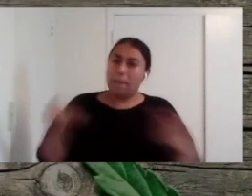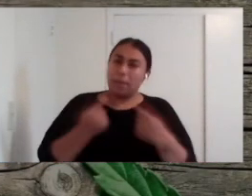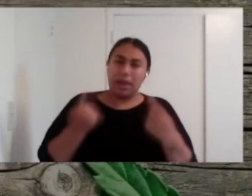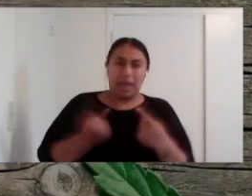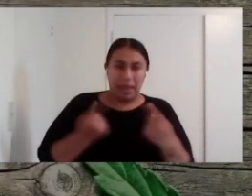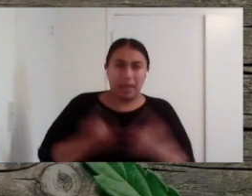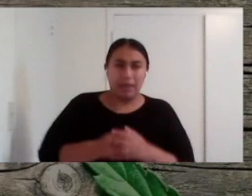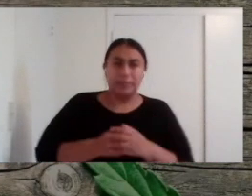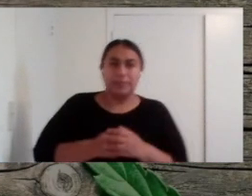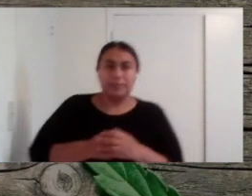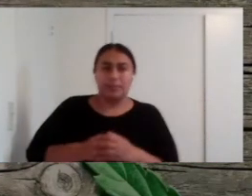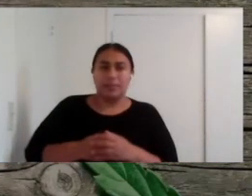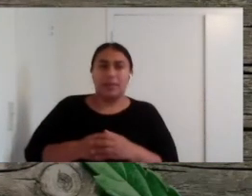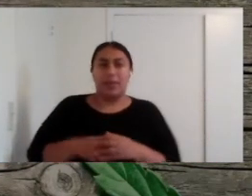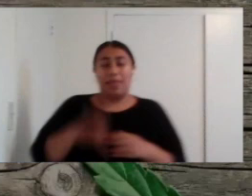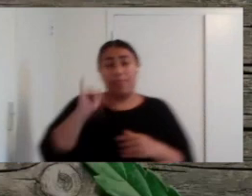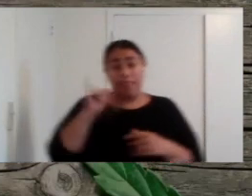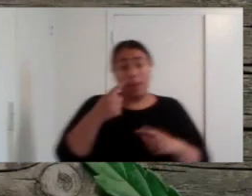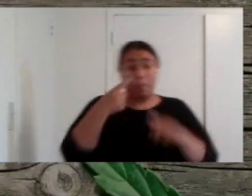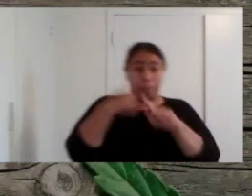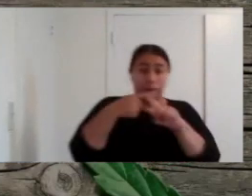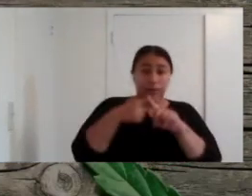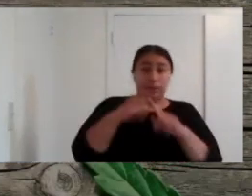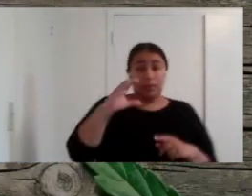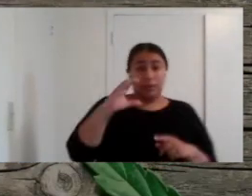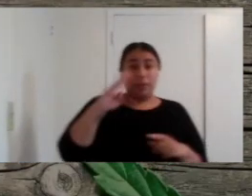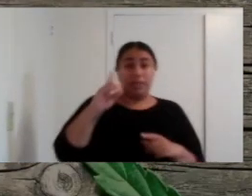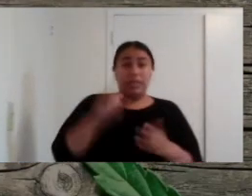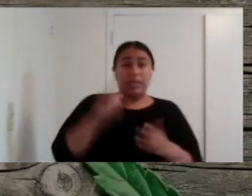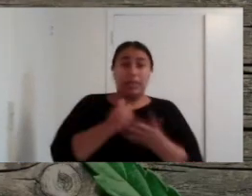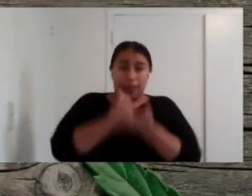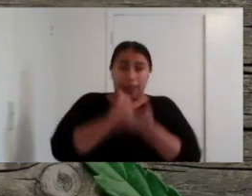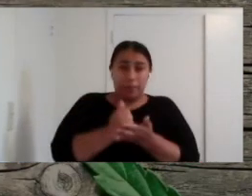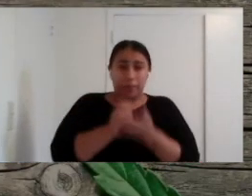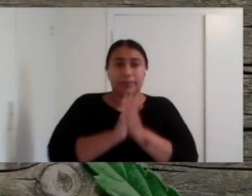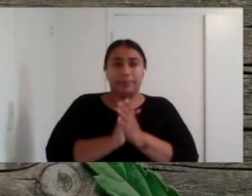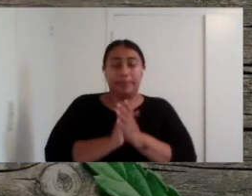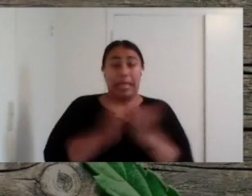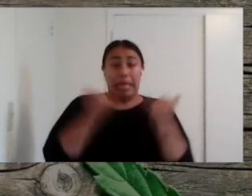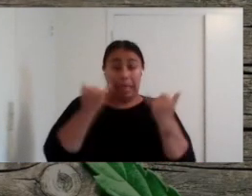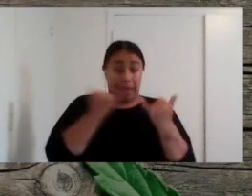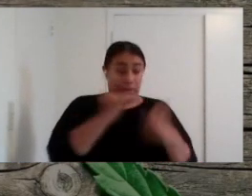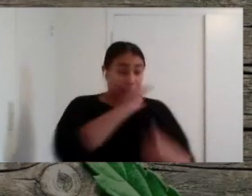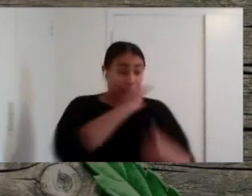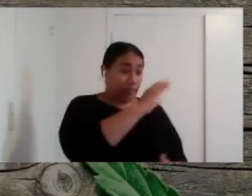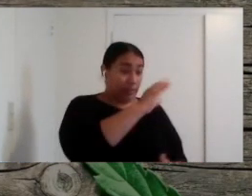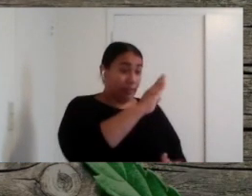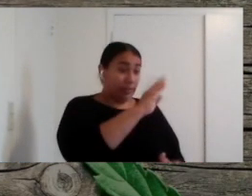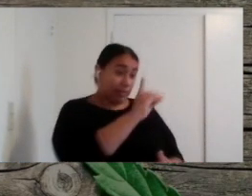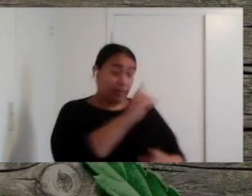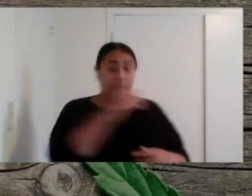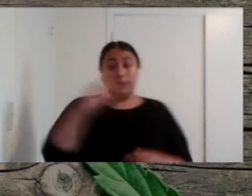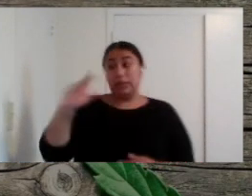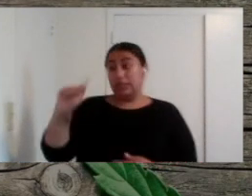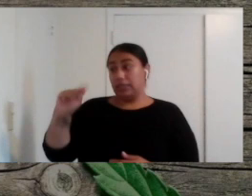THC is the second chemical component that is used from the cannabis plant. The difference between CBD and THC is its affinity.